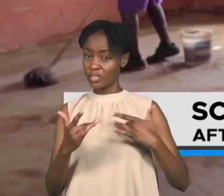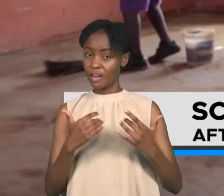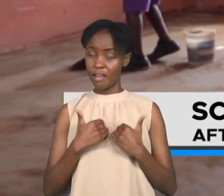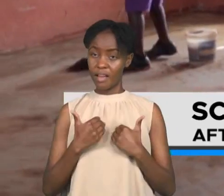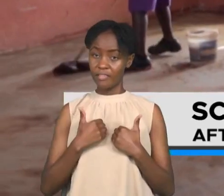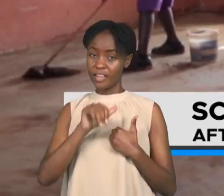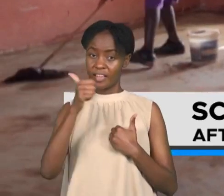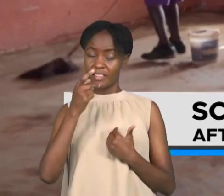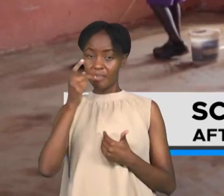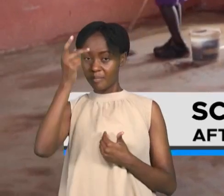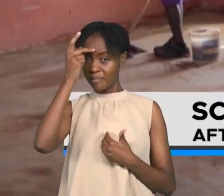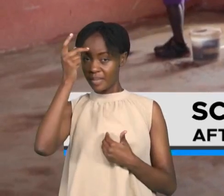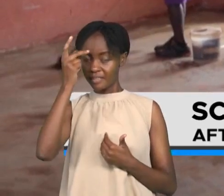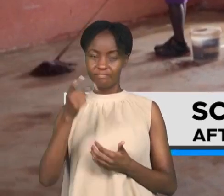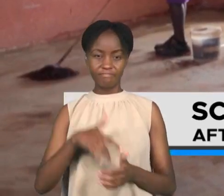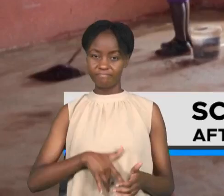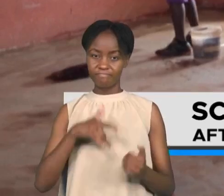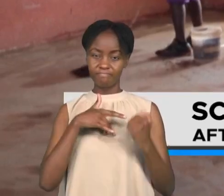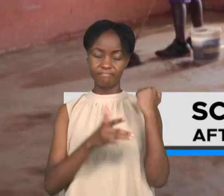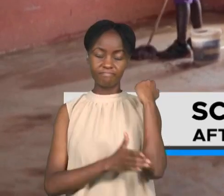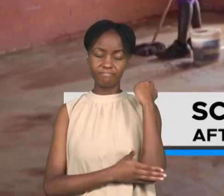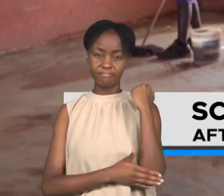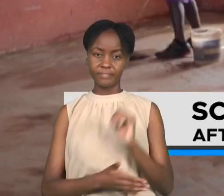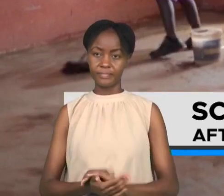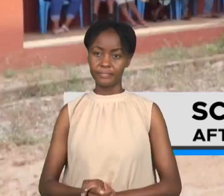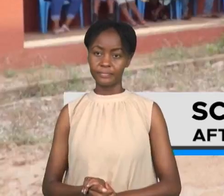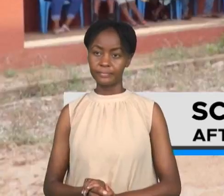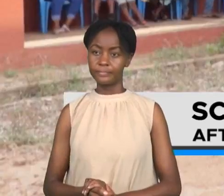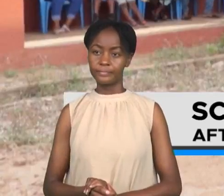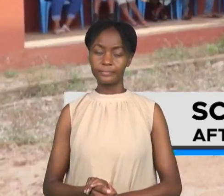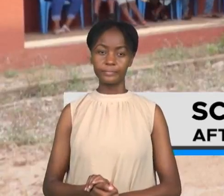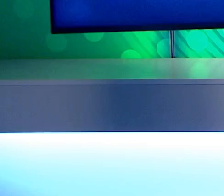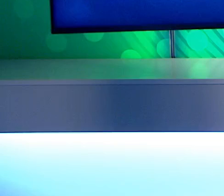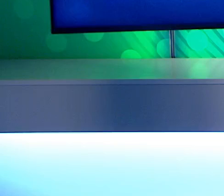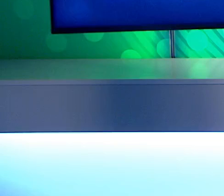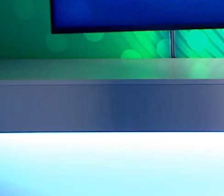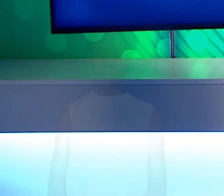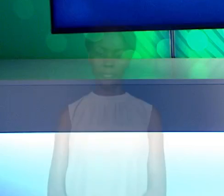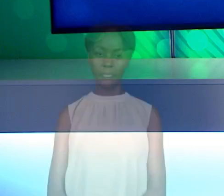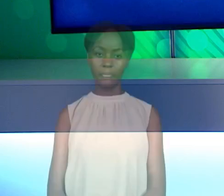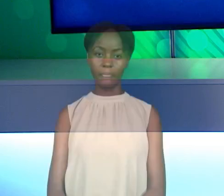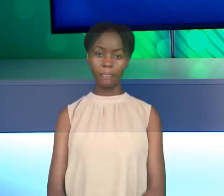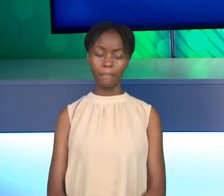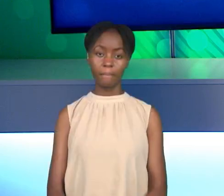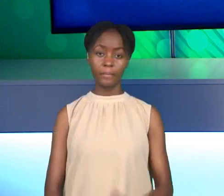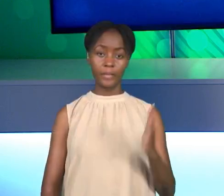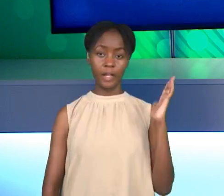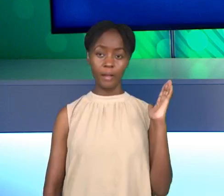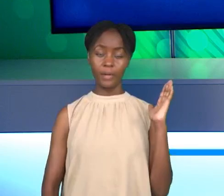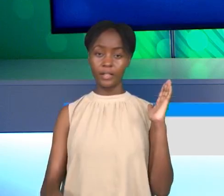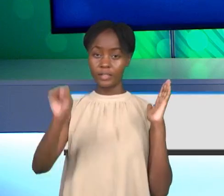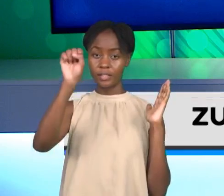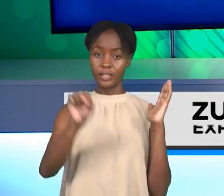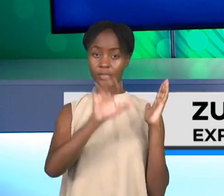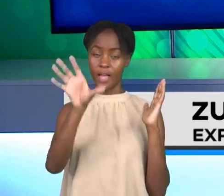among parents and guardians. Reporting for Switch TV, my name is Joan Kutun. To some legal matters now from South